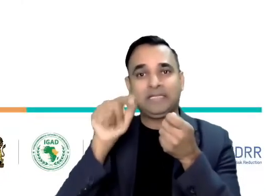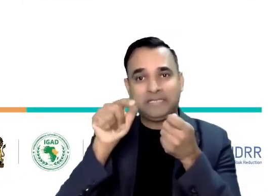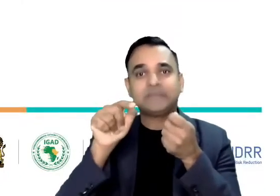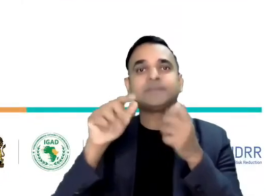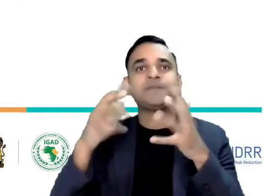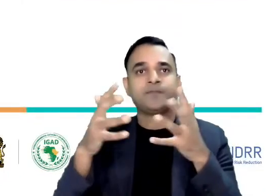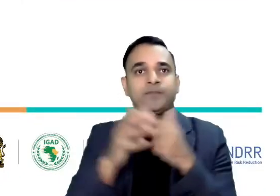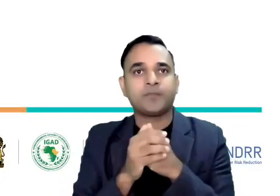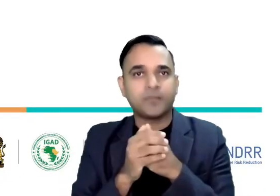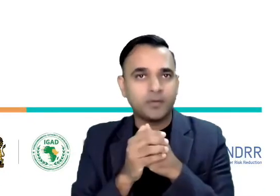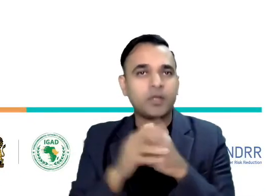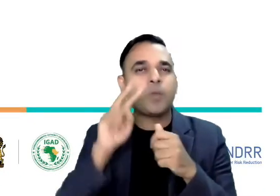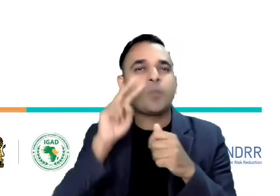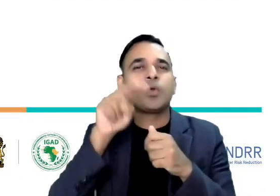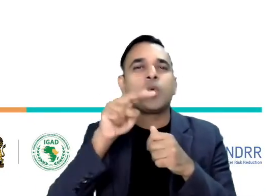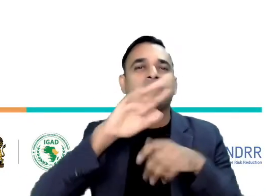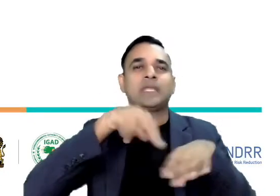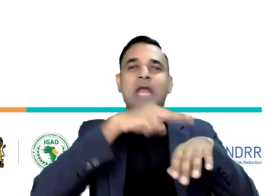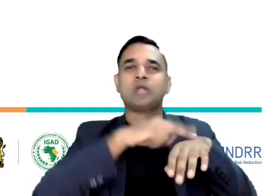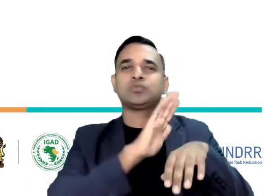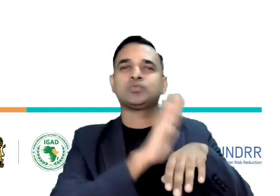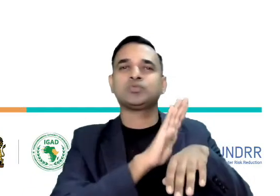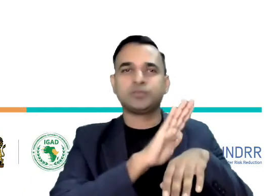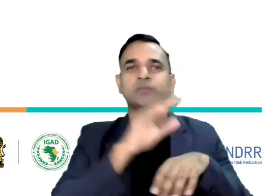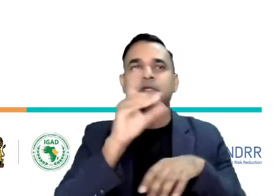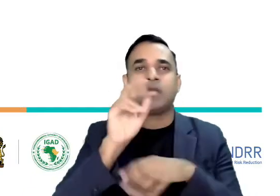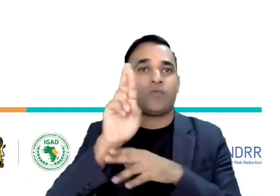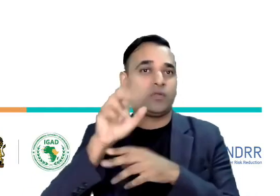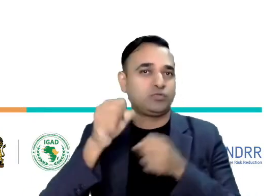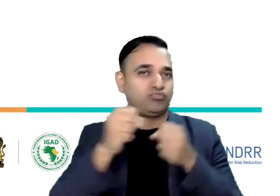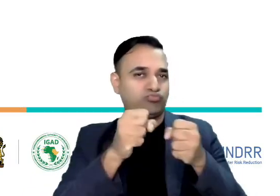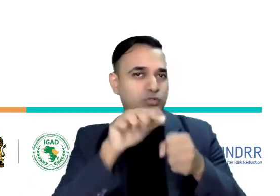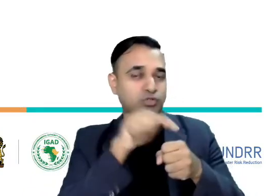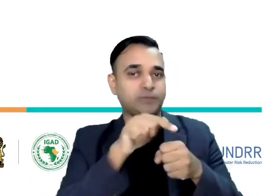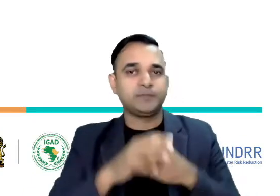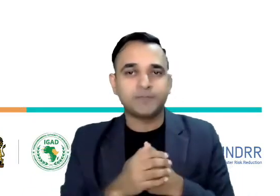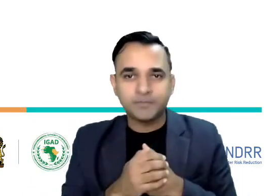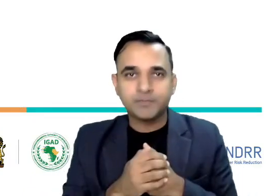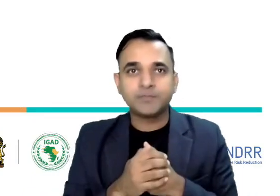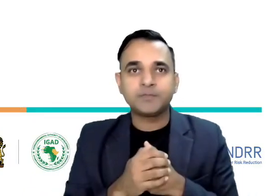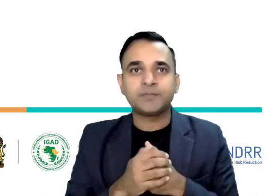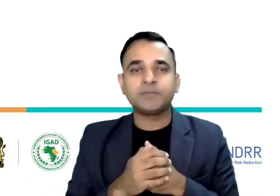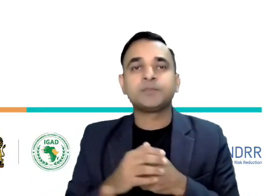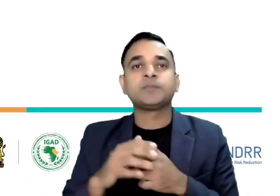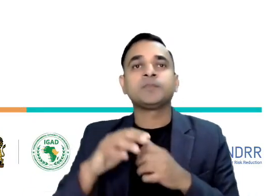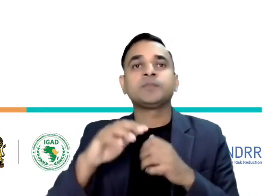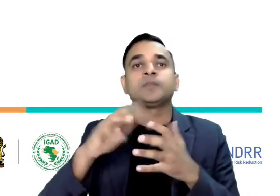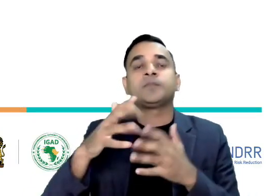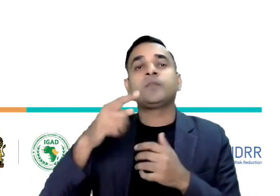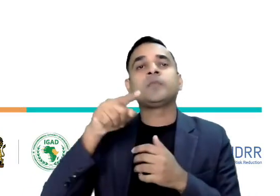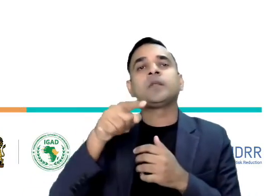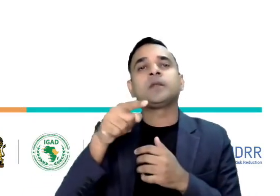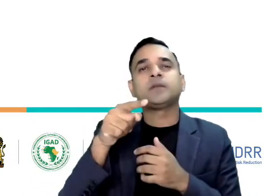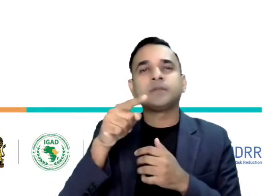I'm afraid I can't read. There's some change on the window. Can you increase the size of the slide, please?